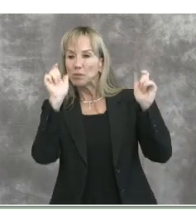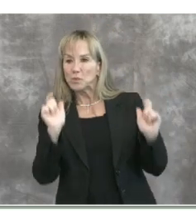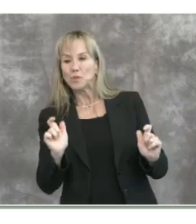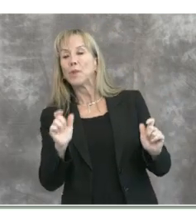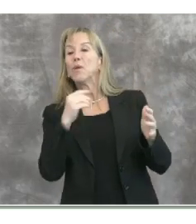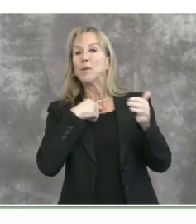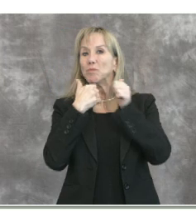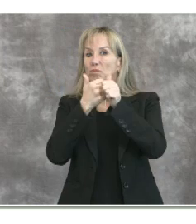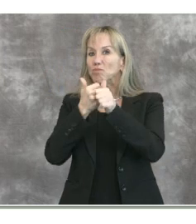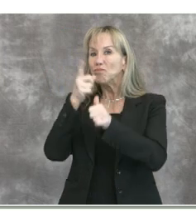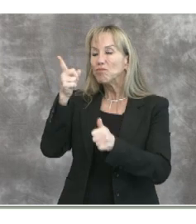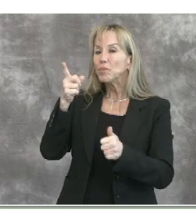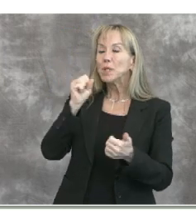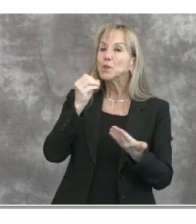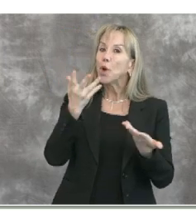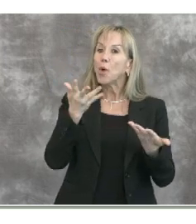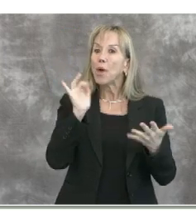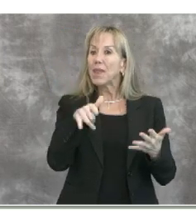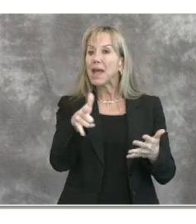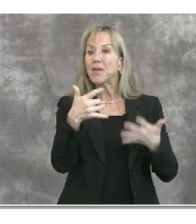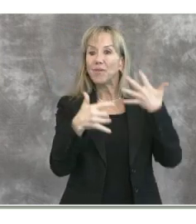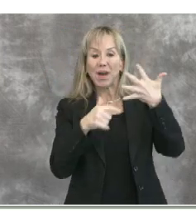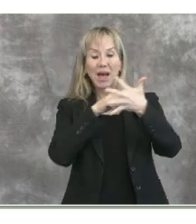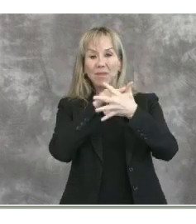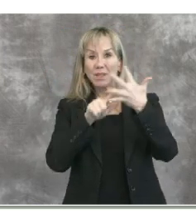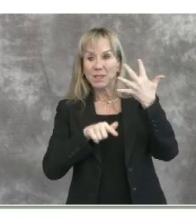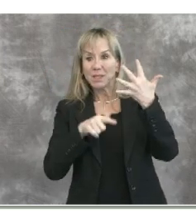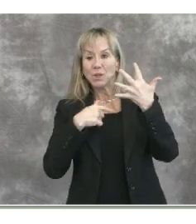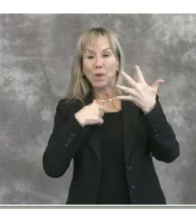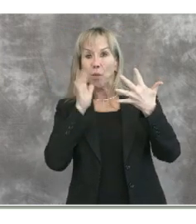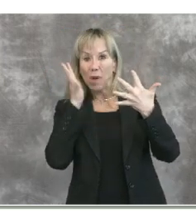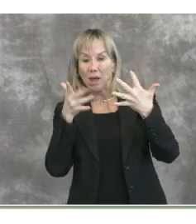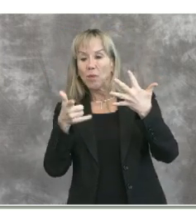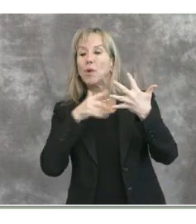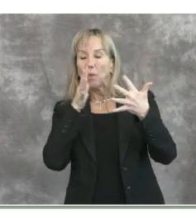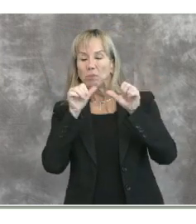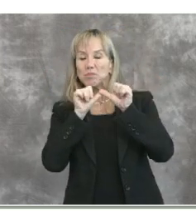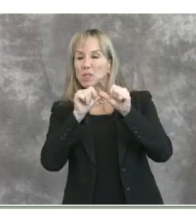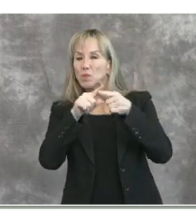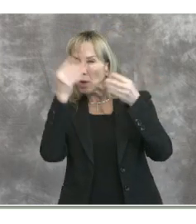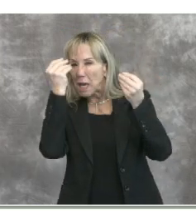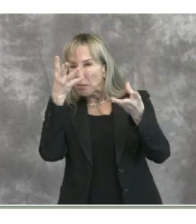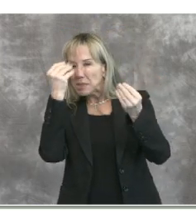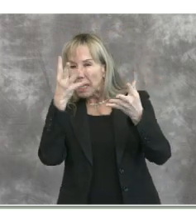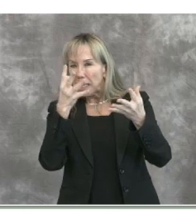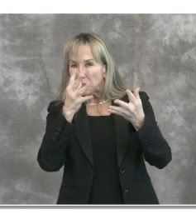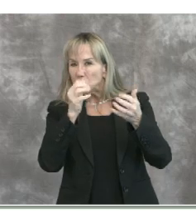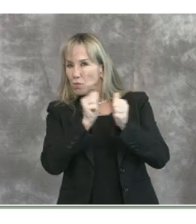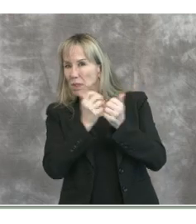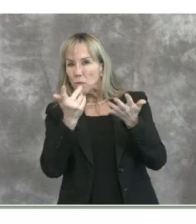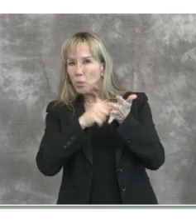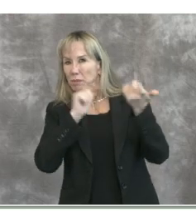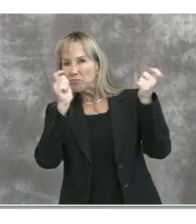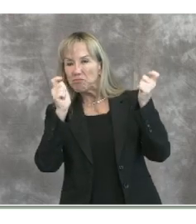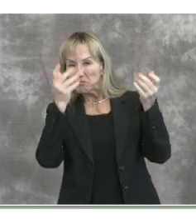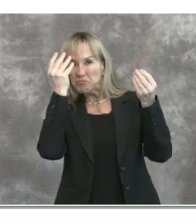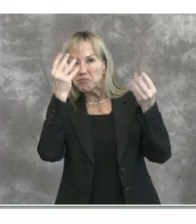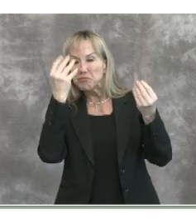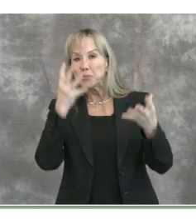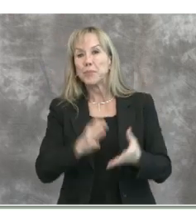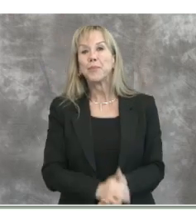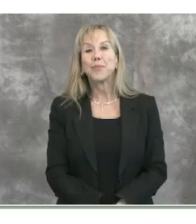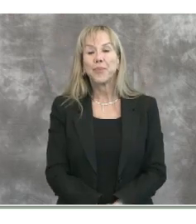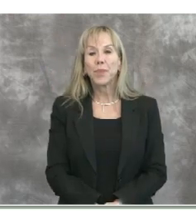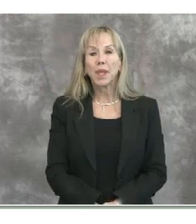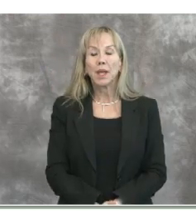improve work in those 5 indicators, and we will continue to update you with that information.